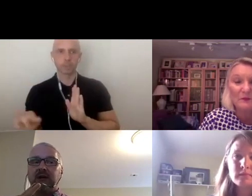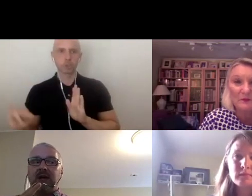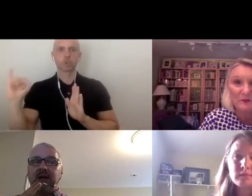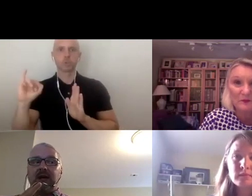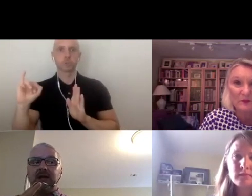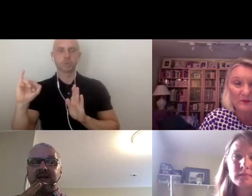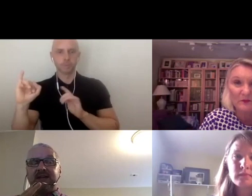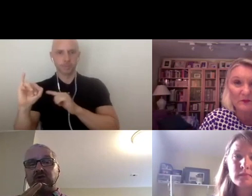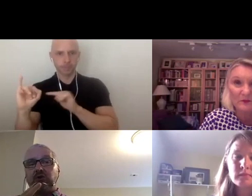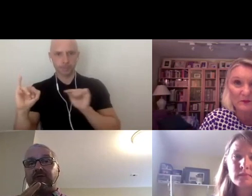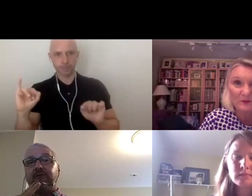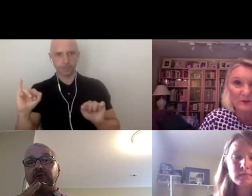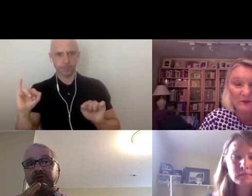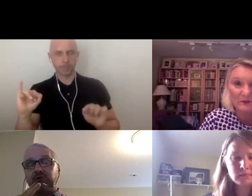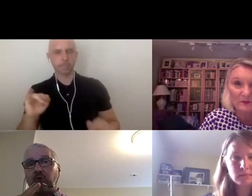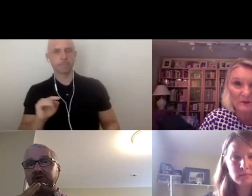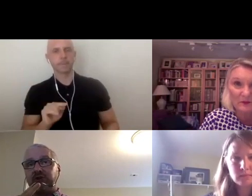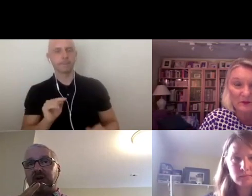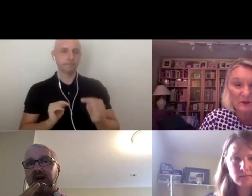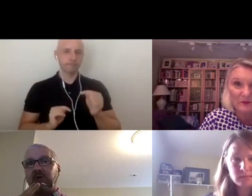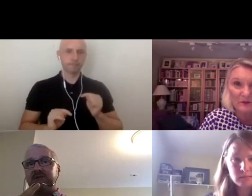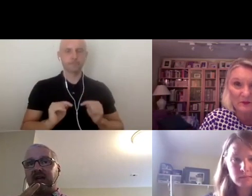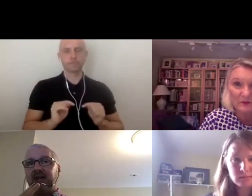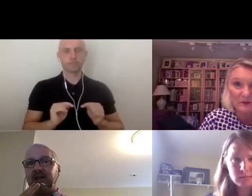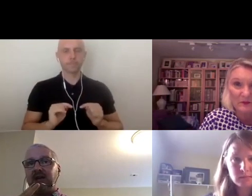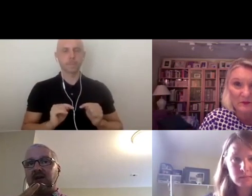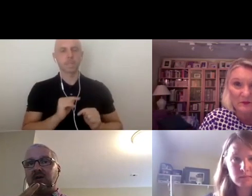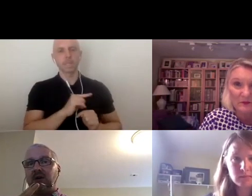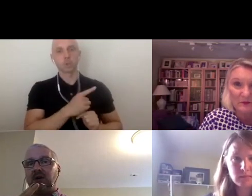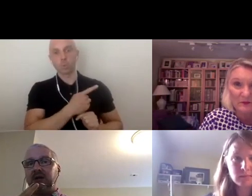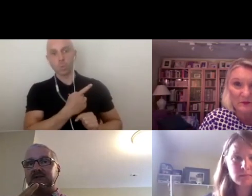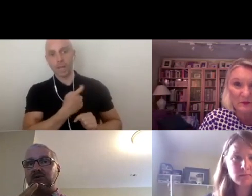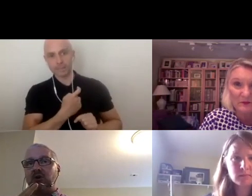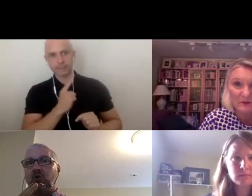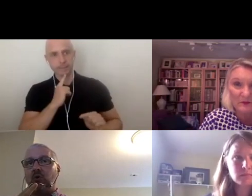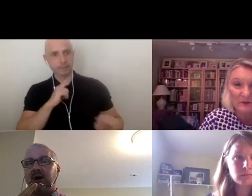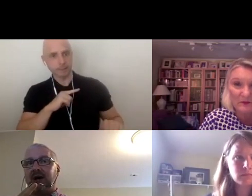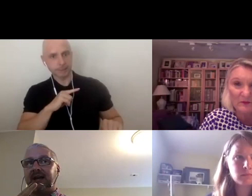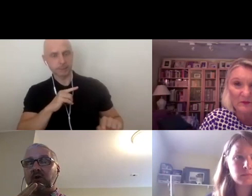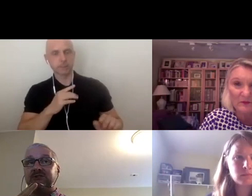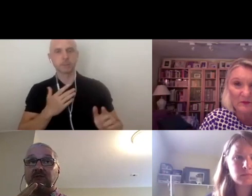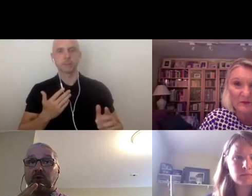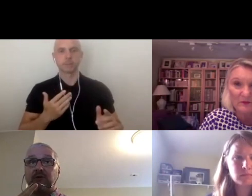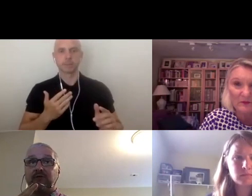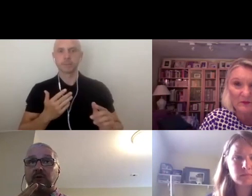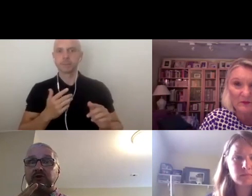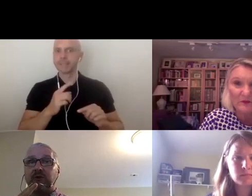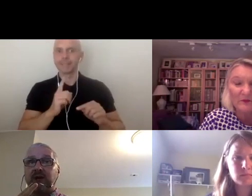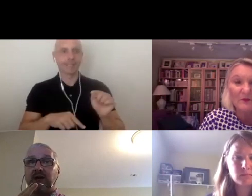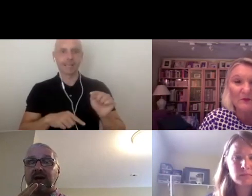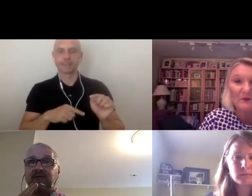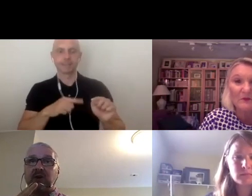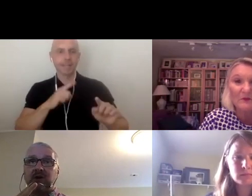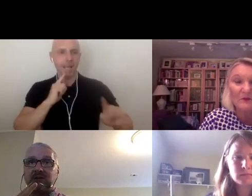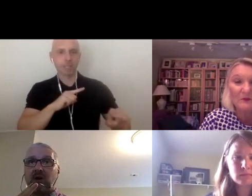doing. To answer your first question, I would say there is no, again, no silver bullet for what you're doing.